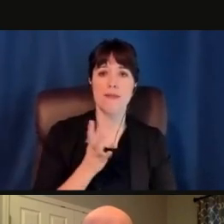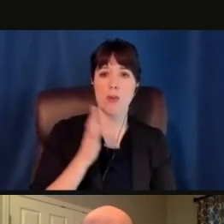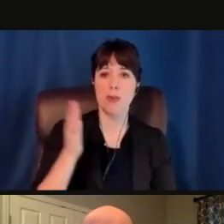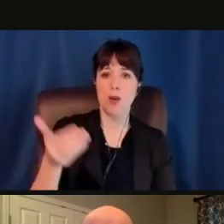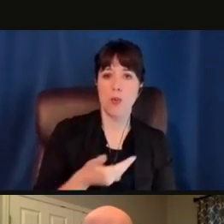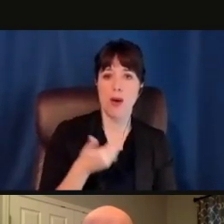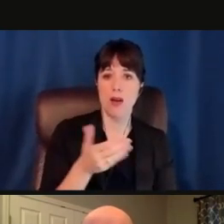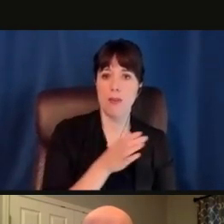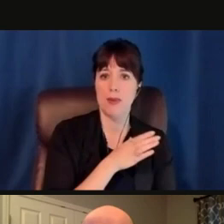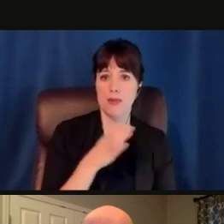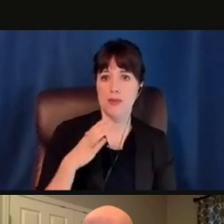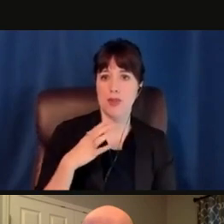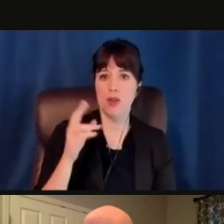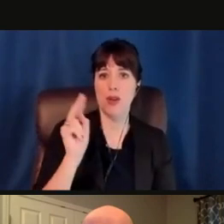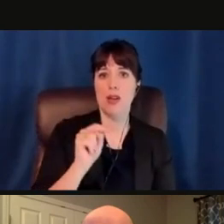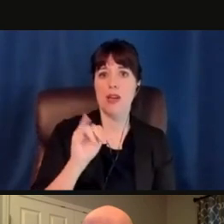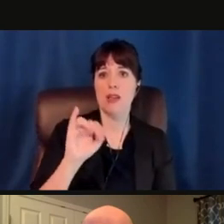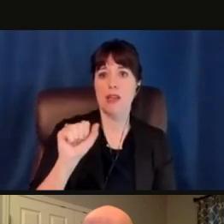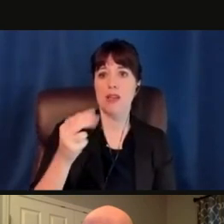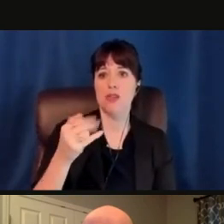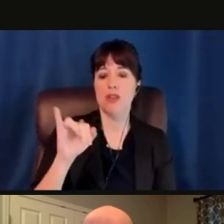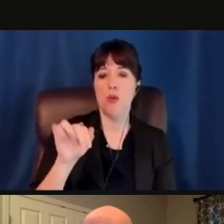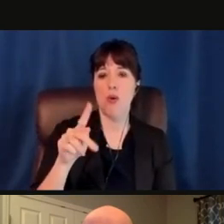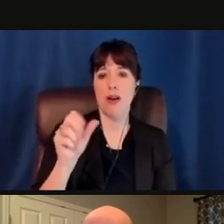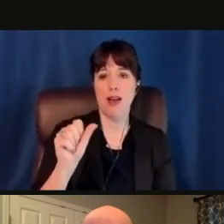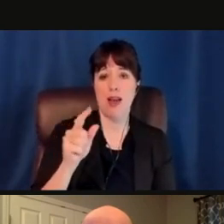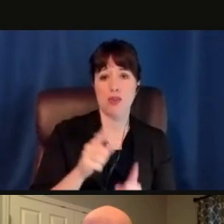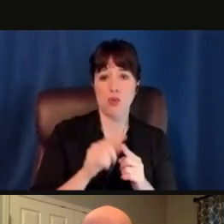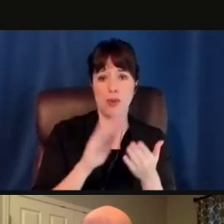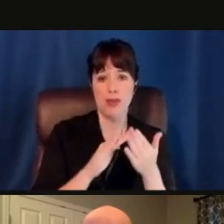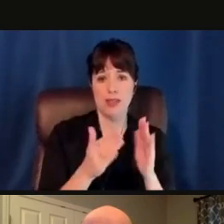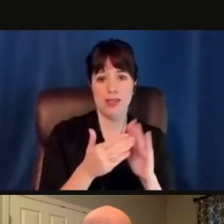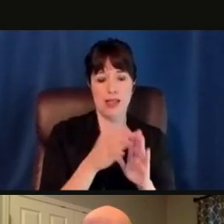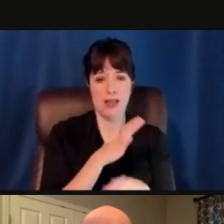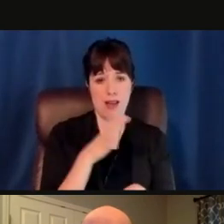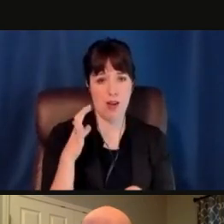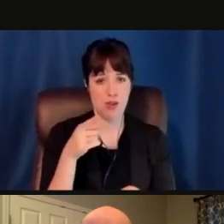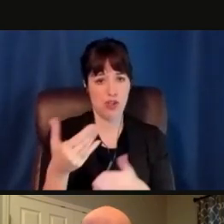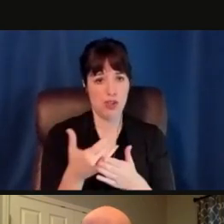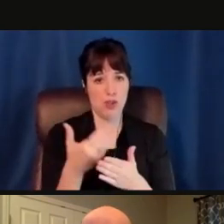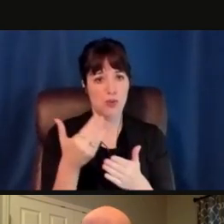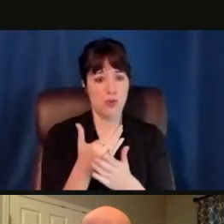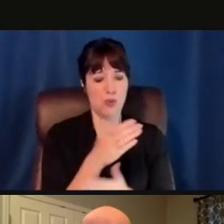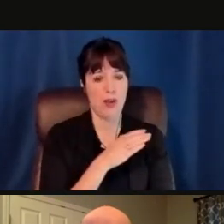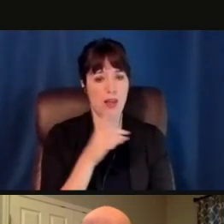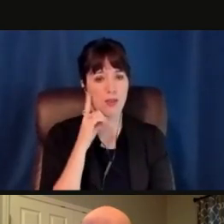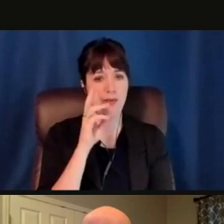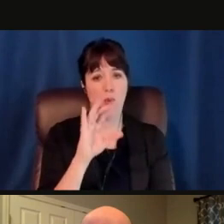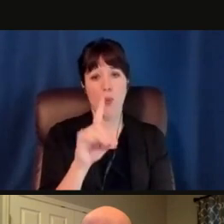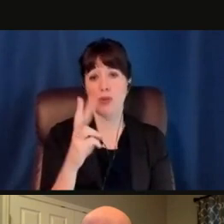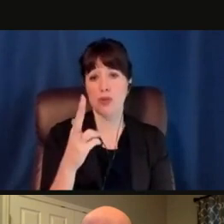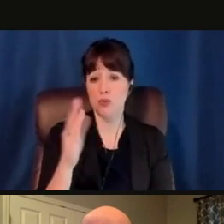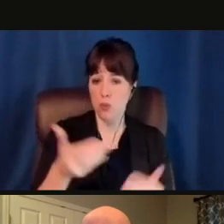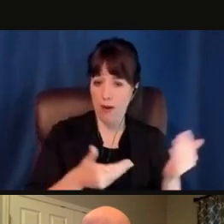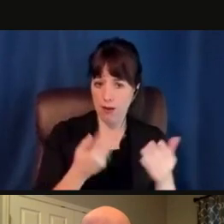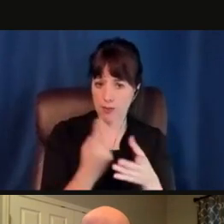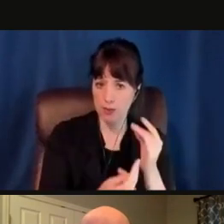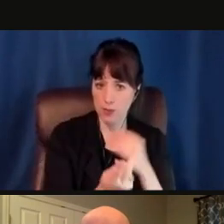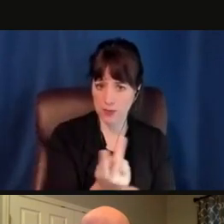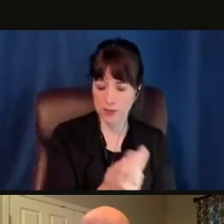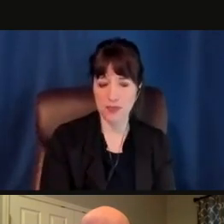Counselor Linda Nishioka to the City Council. She is our new counselor in Ward 2, so welcome to you both. I also wanted to just